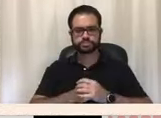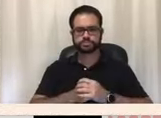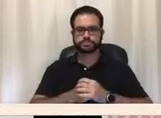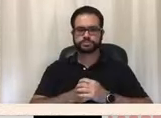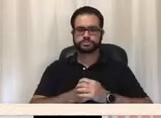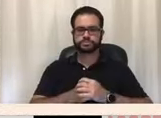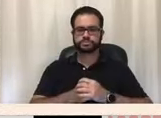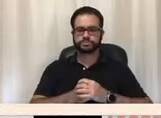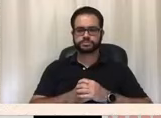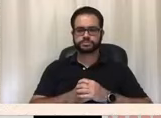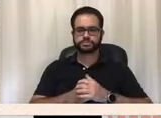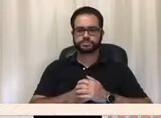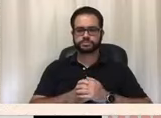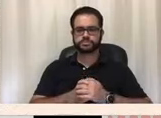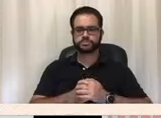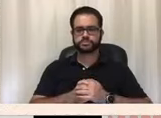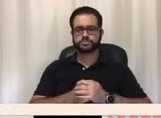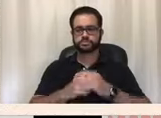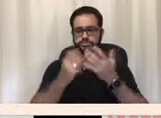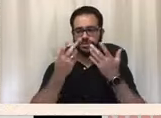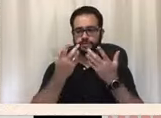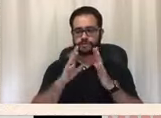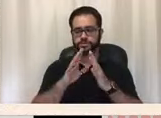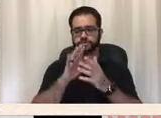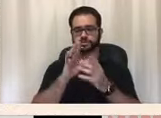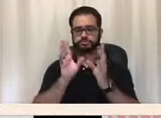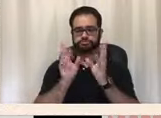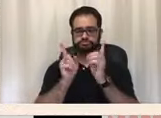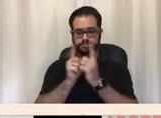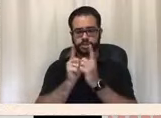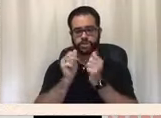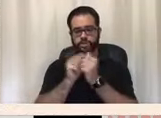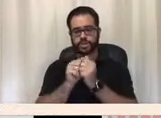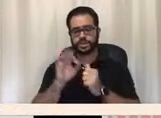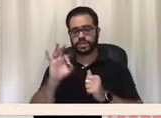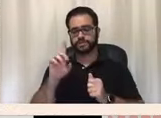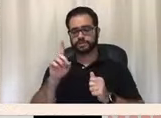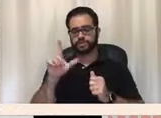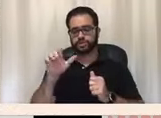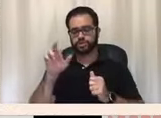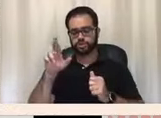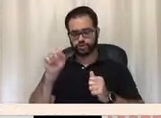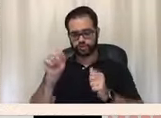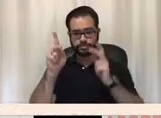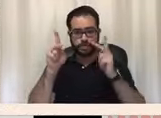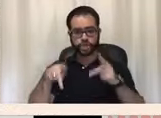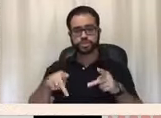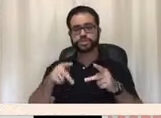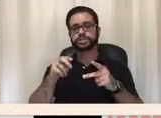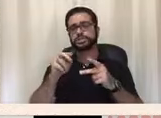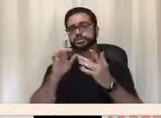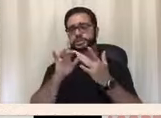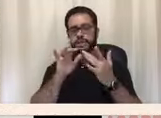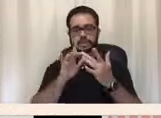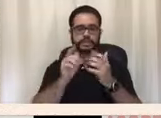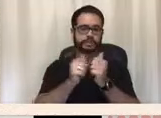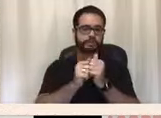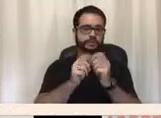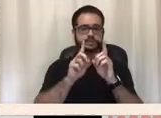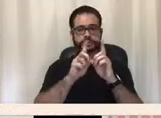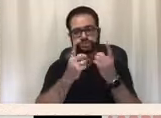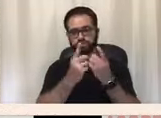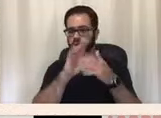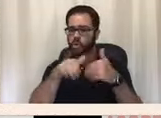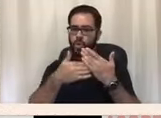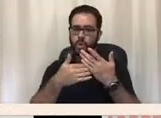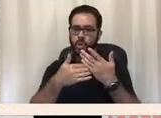So after you get with your fiddler's person or your district contact and all the permissions necessary